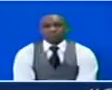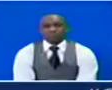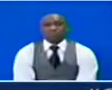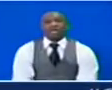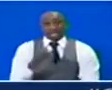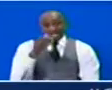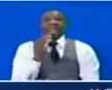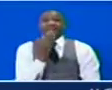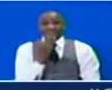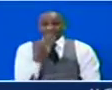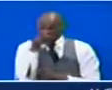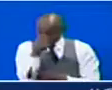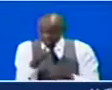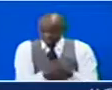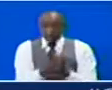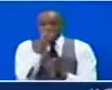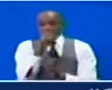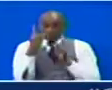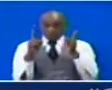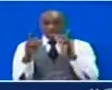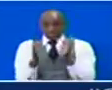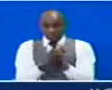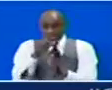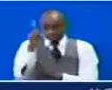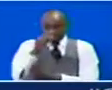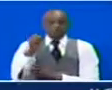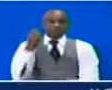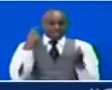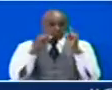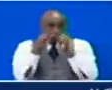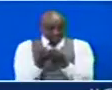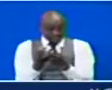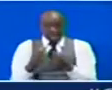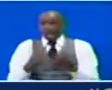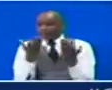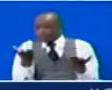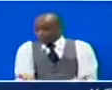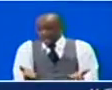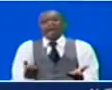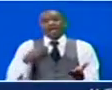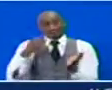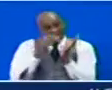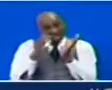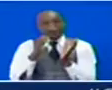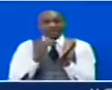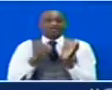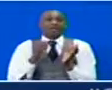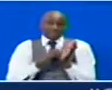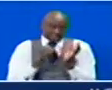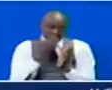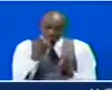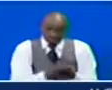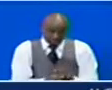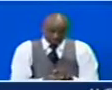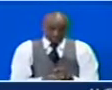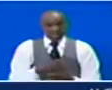AFC Leopards played out to a 1-1 draw against Zoo Kericho in a Premier League match that was played at the Kenyatta Stadium in Machakos.